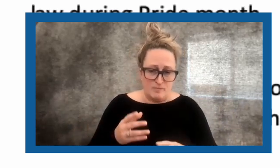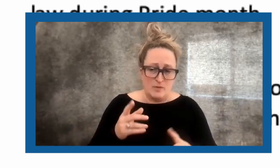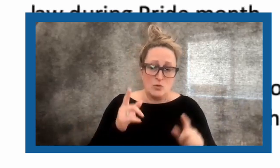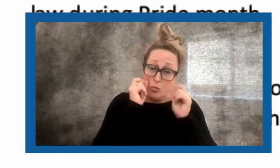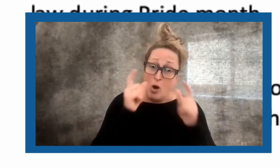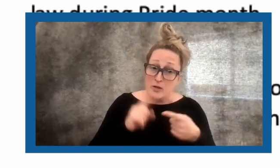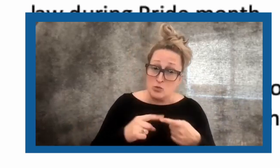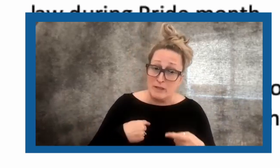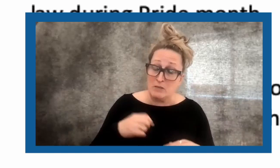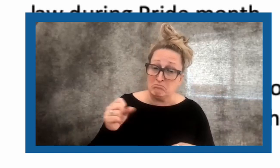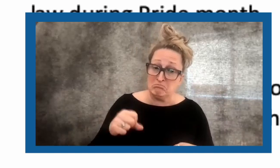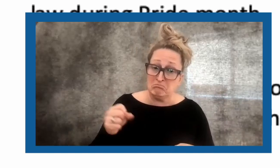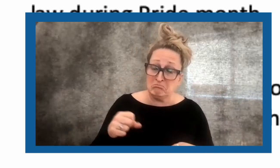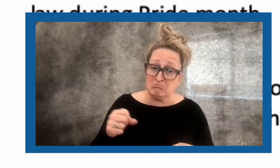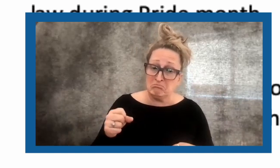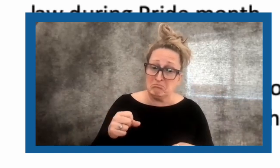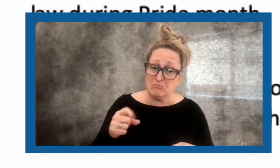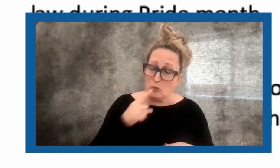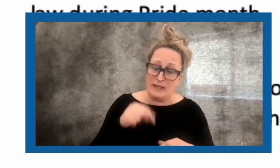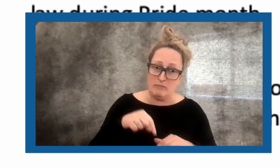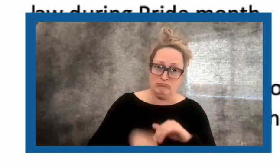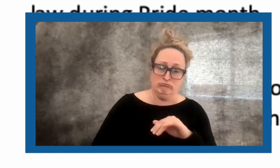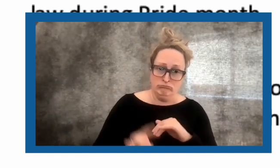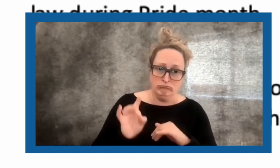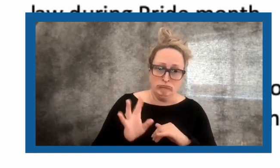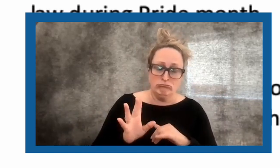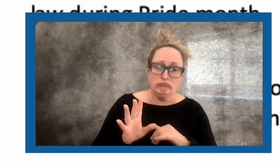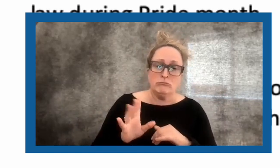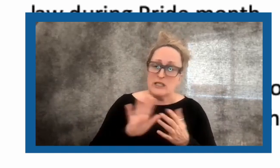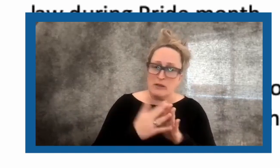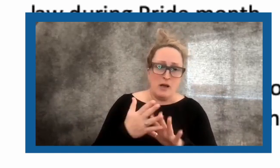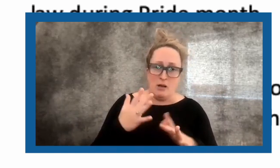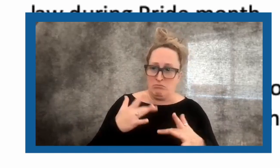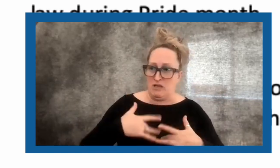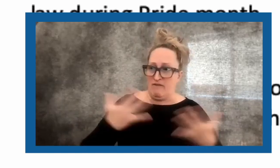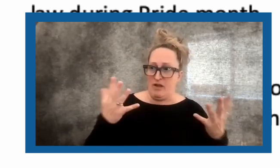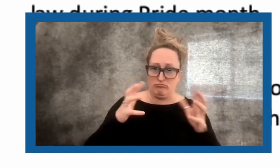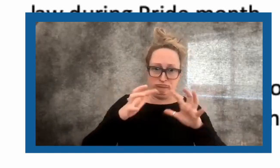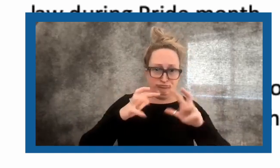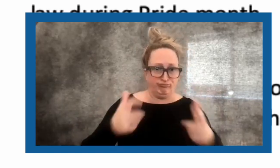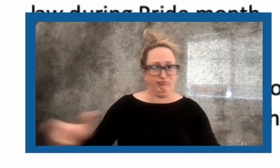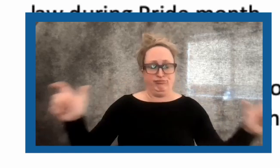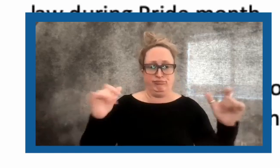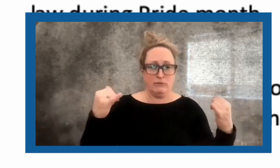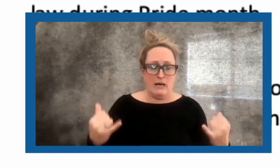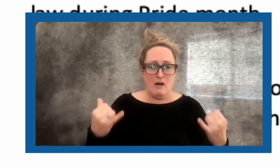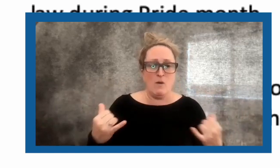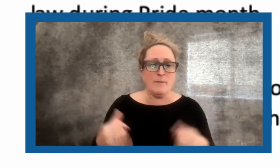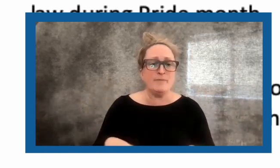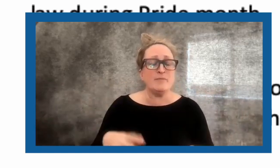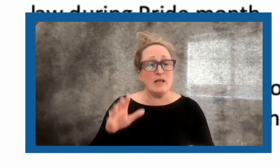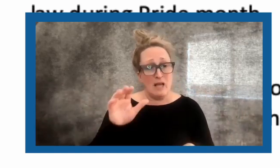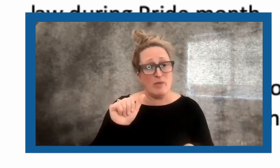surprising to me on a very deep level that it has become the event it's become. And then with